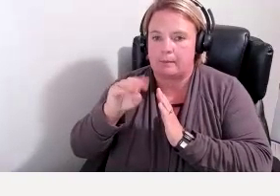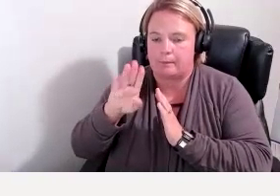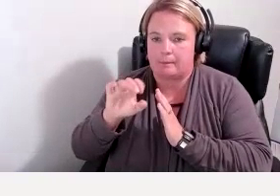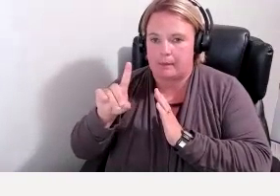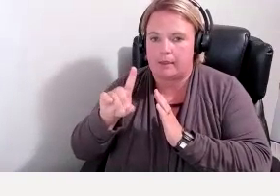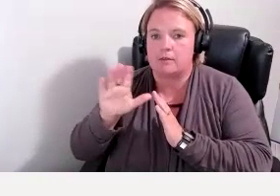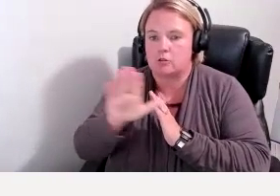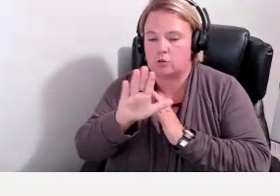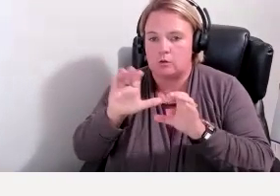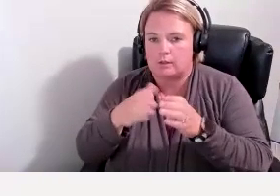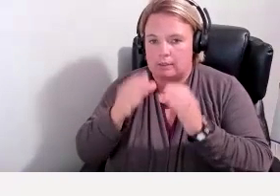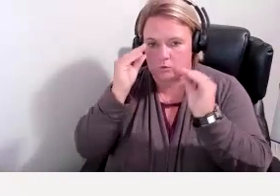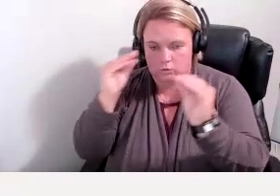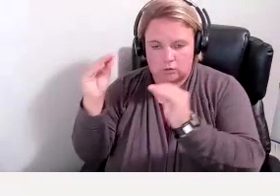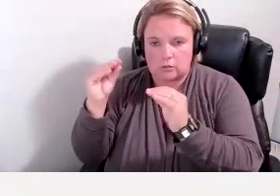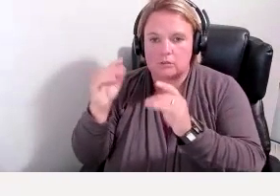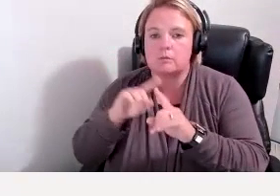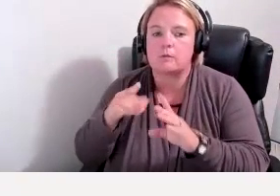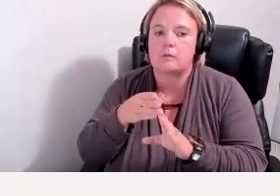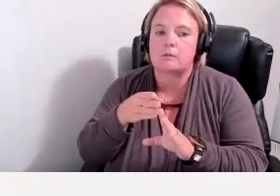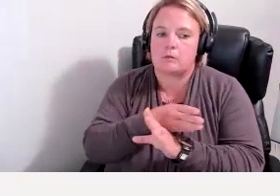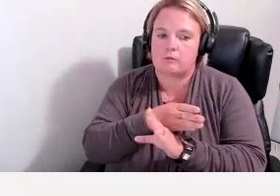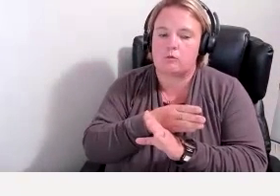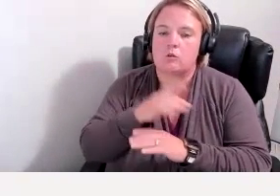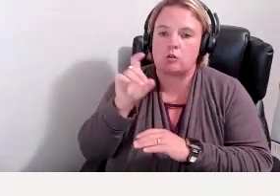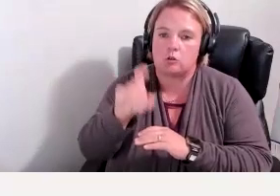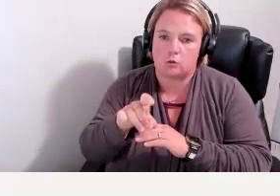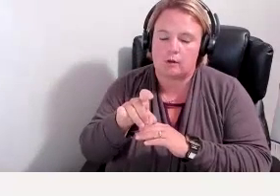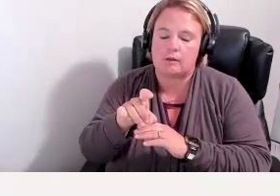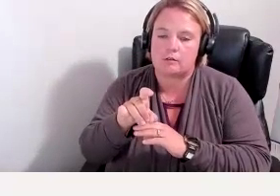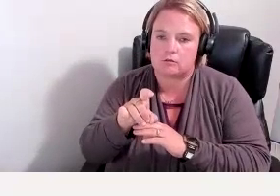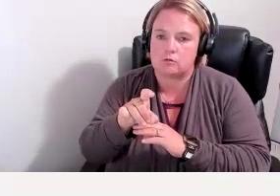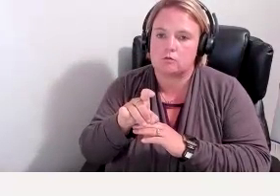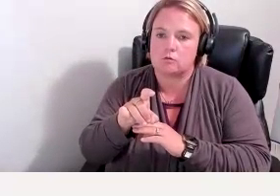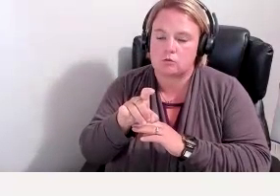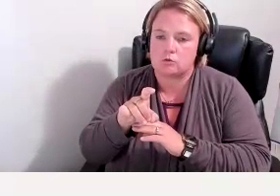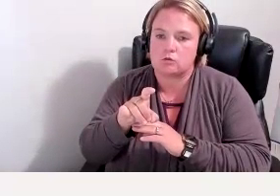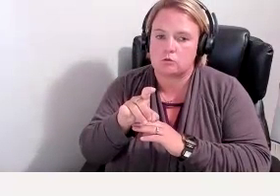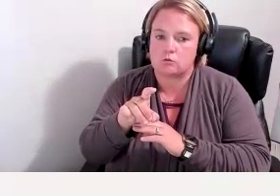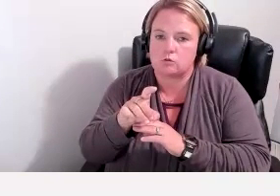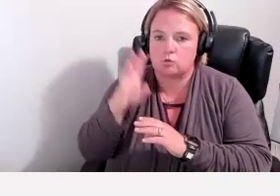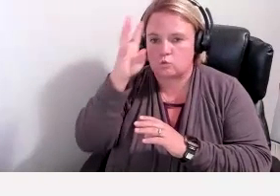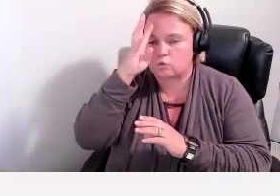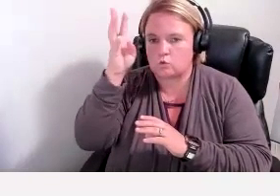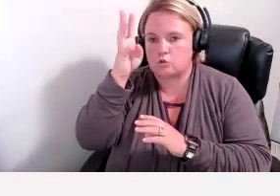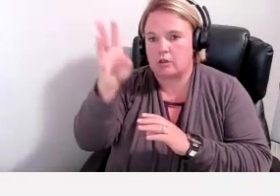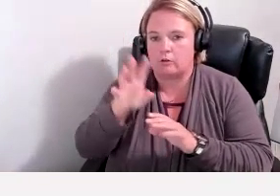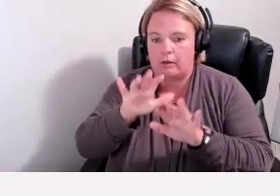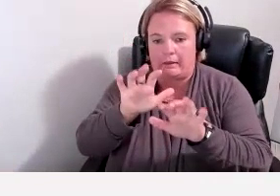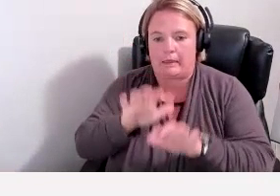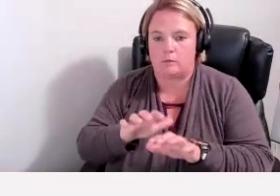teach. But before, you used to have to manually go in and generate the captions for your